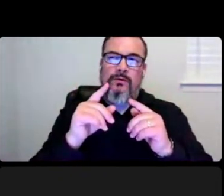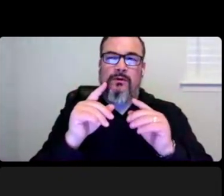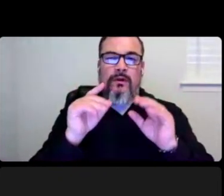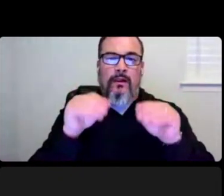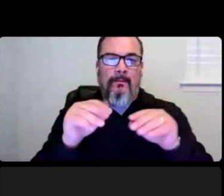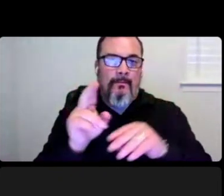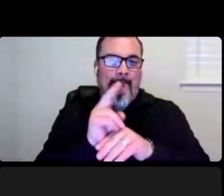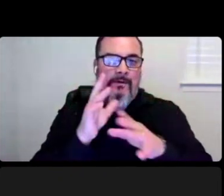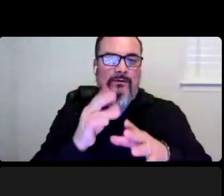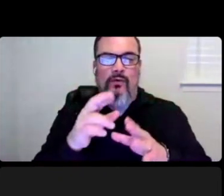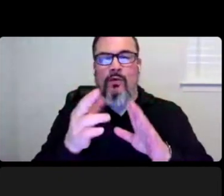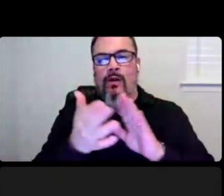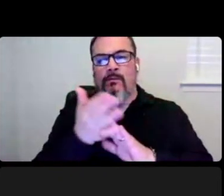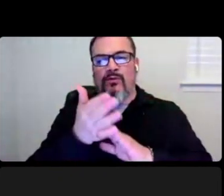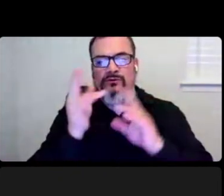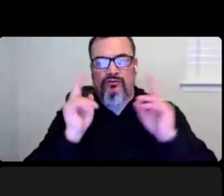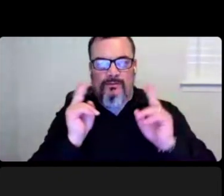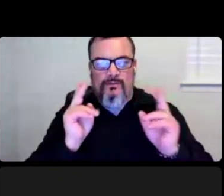or operational people.